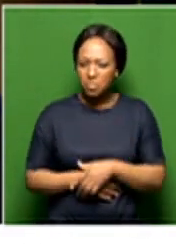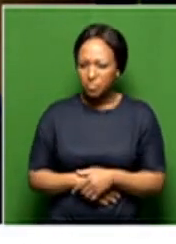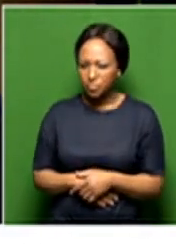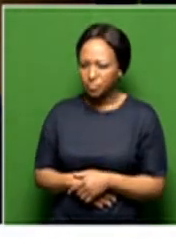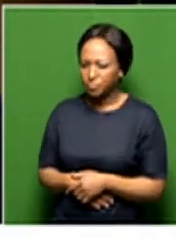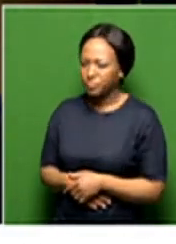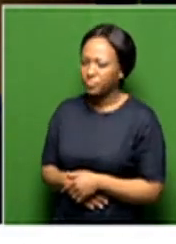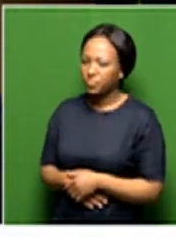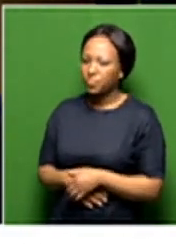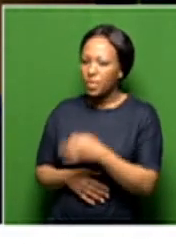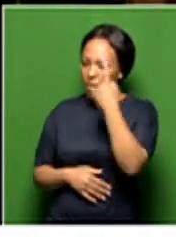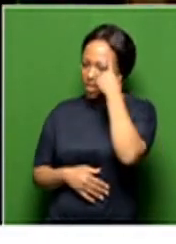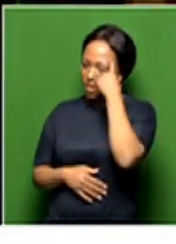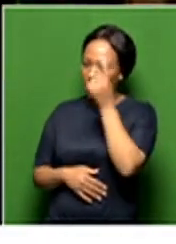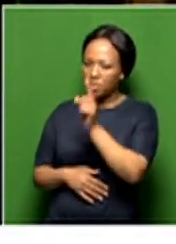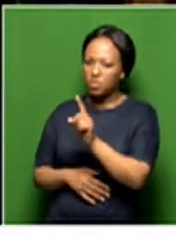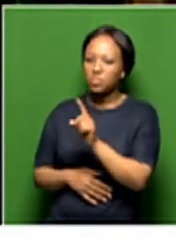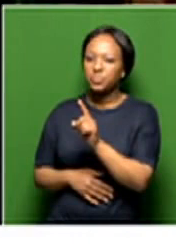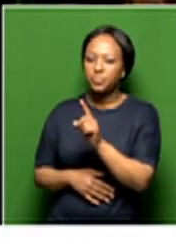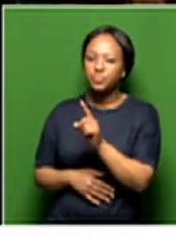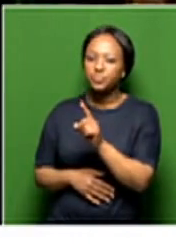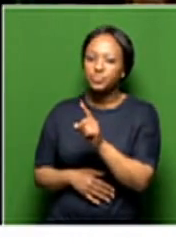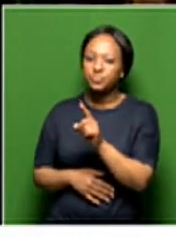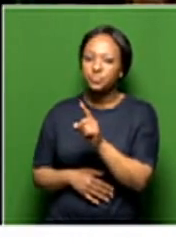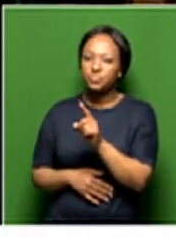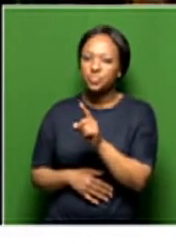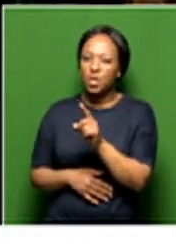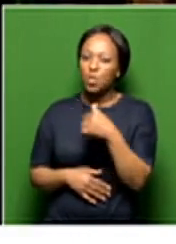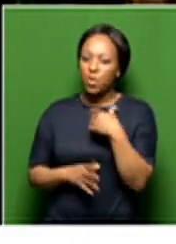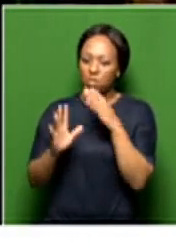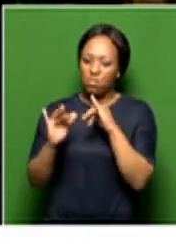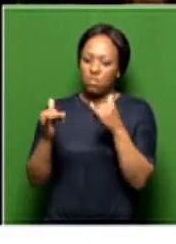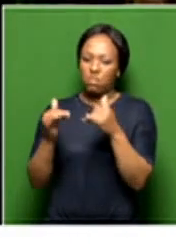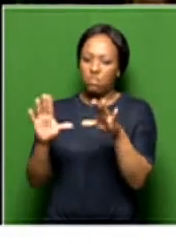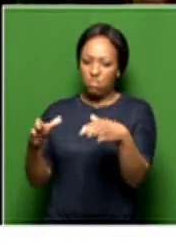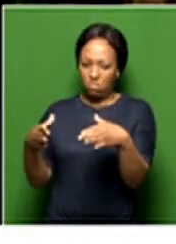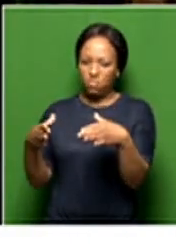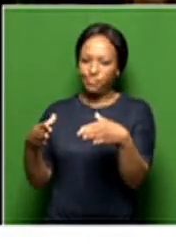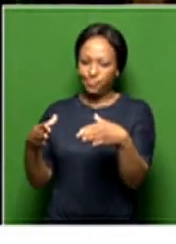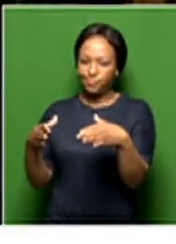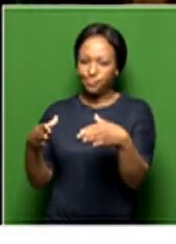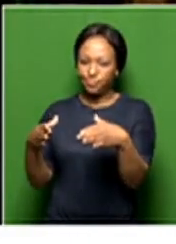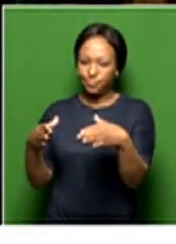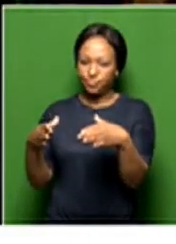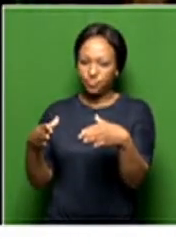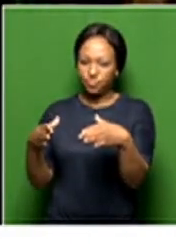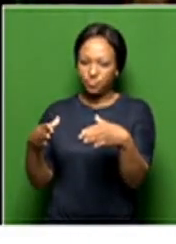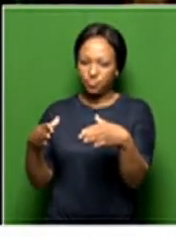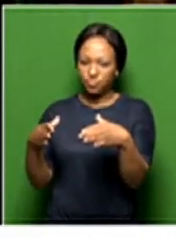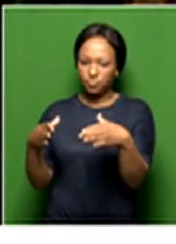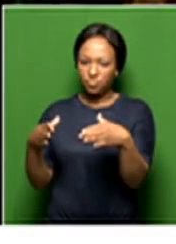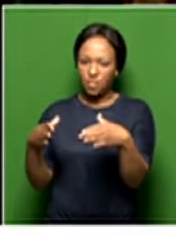I think, we're just a brand who are